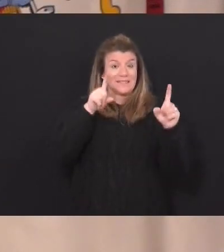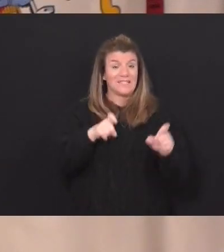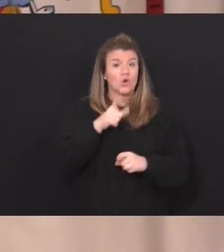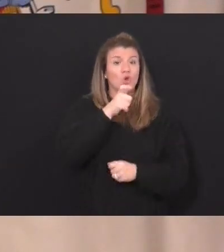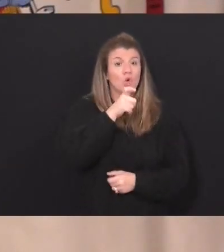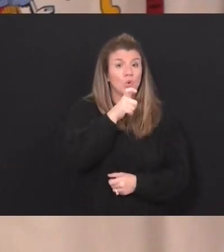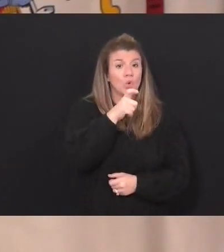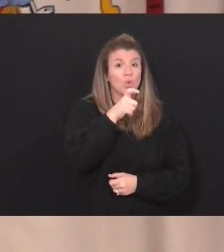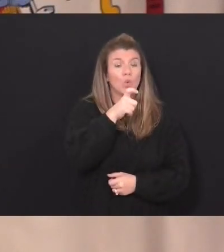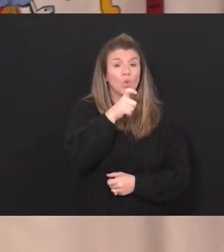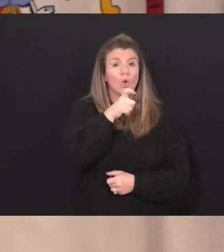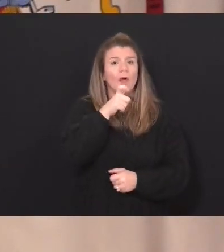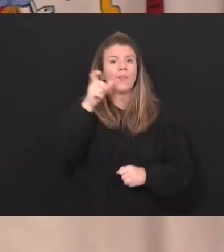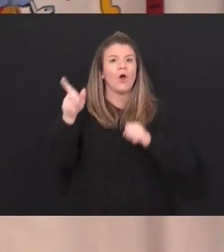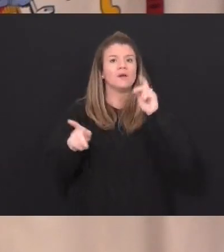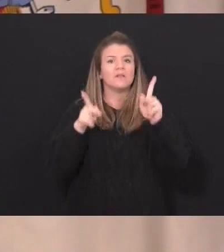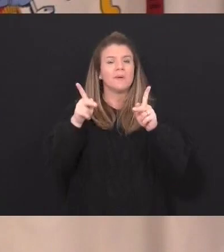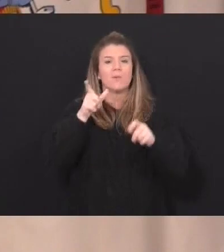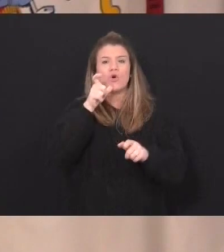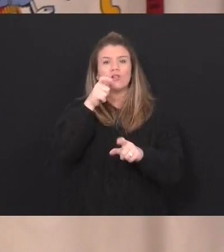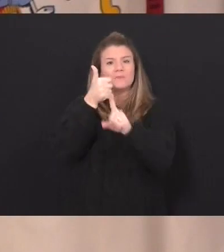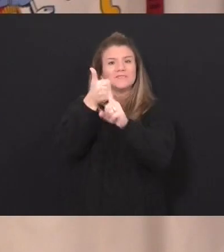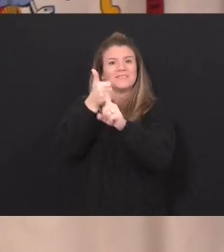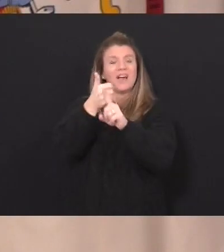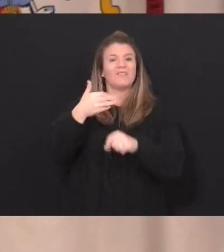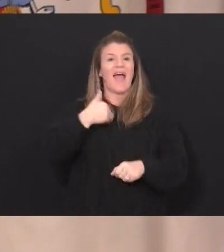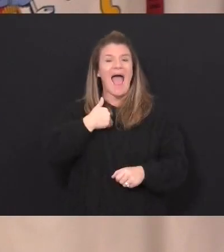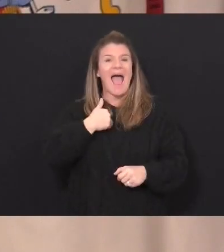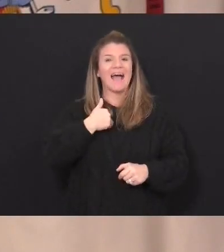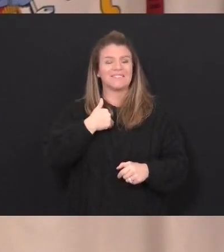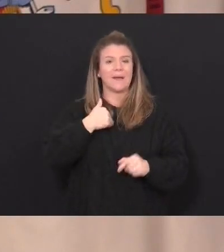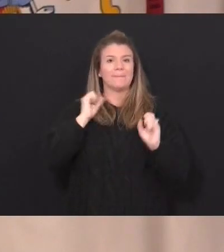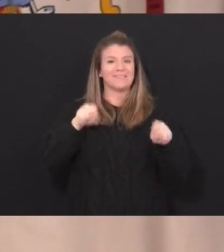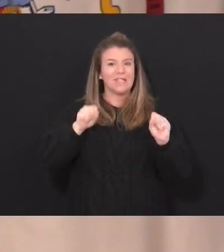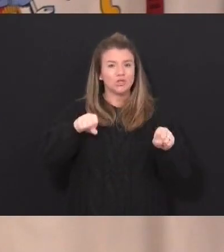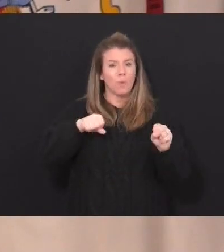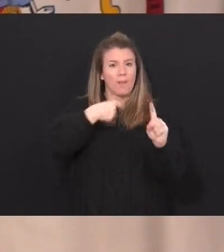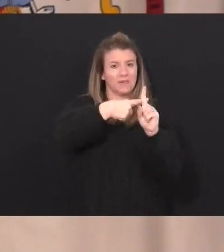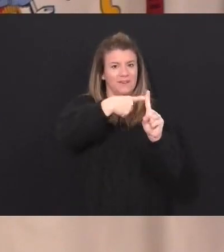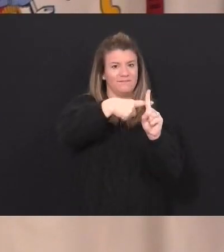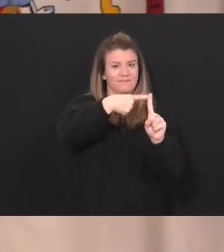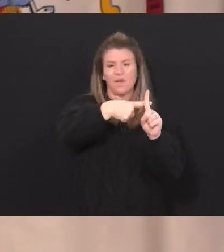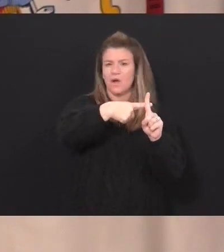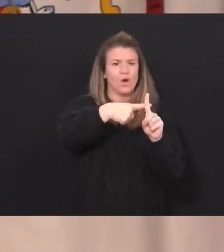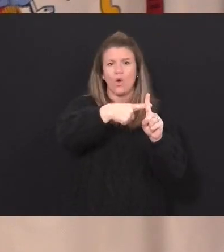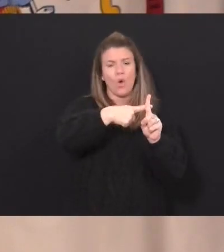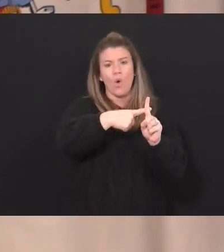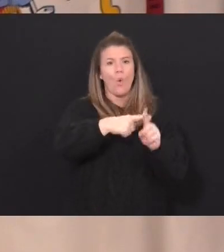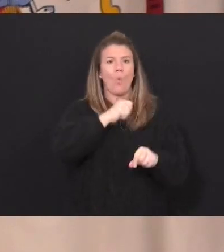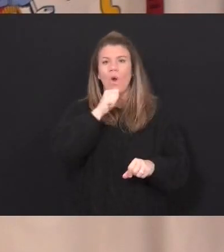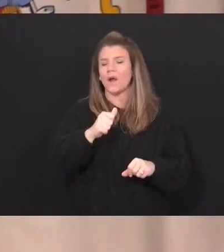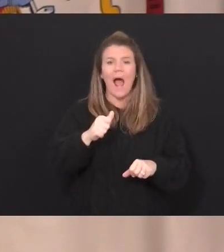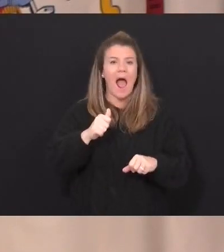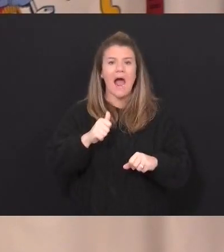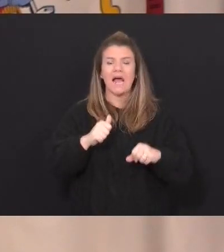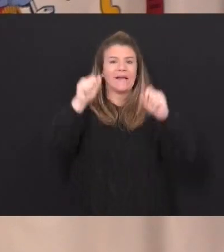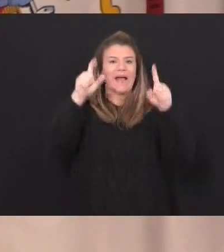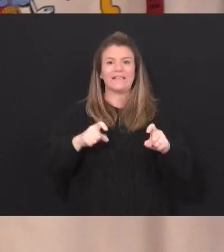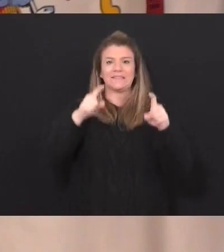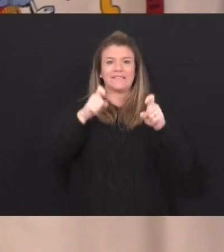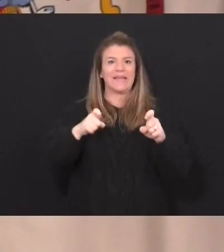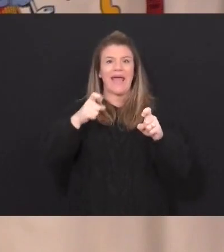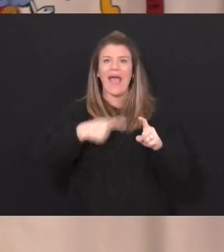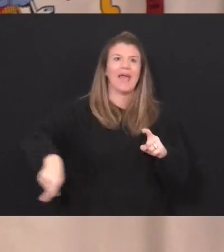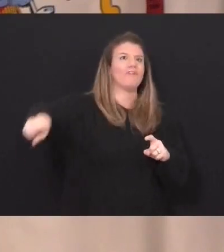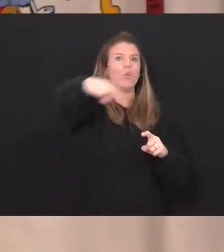potential of having a problem and being positive. We're not just testing a big sector of people and everything.